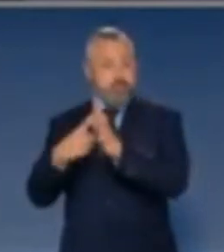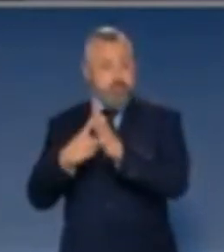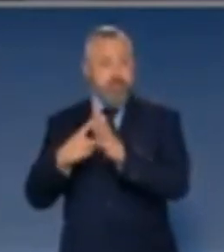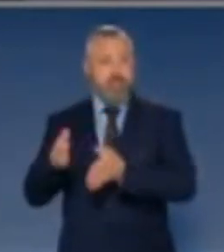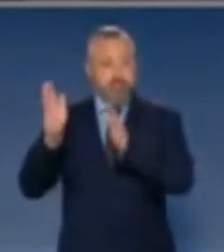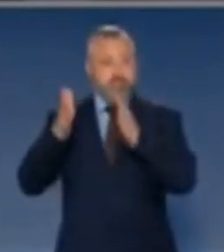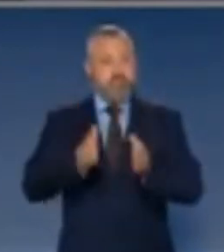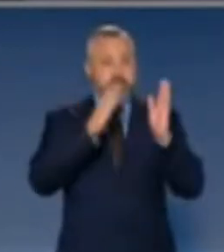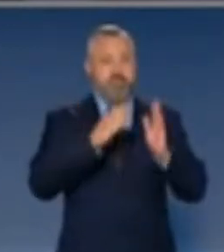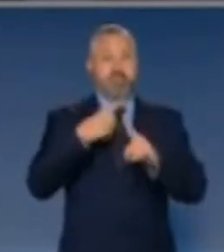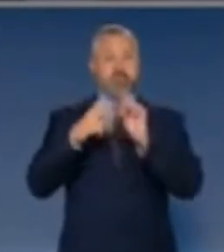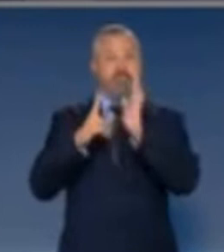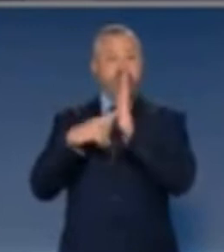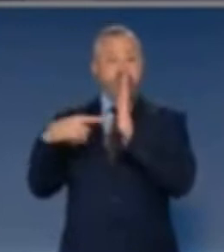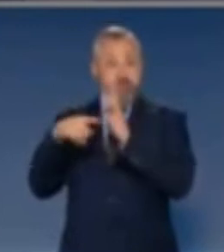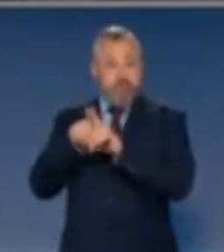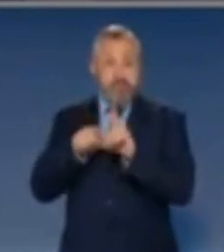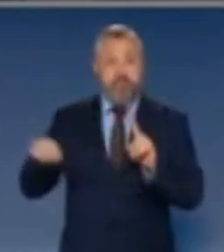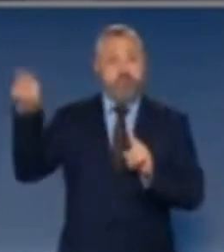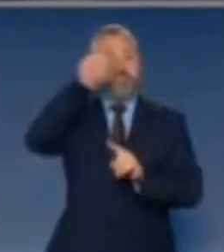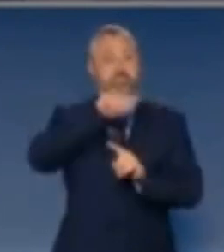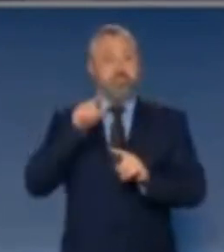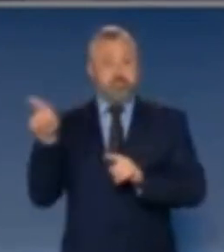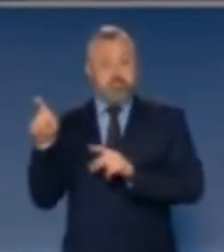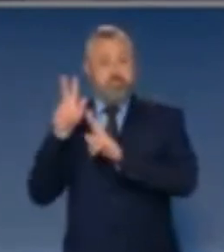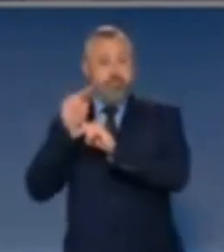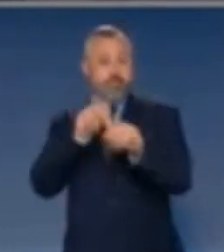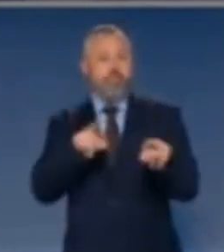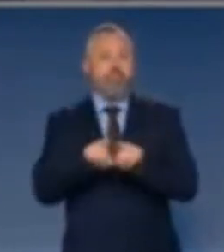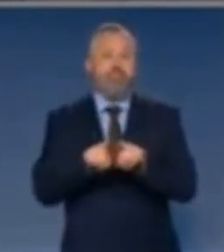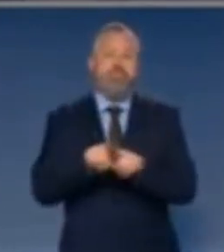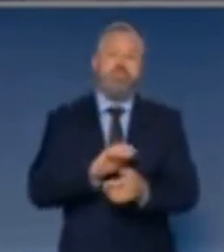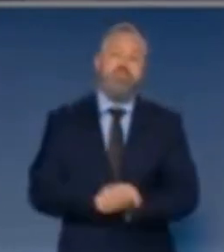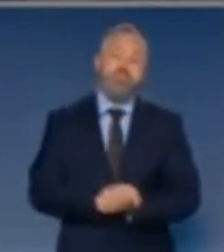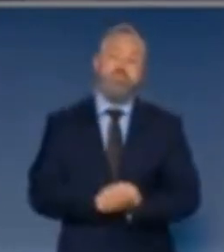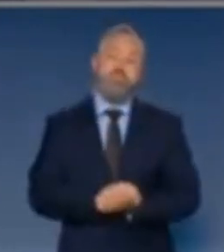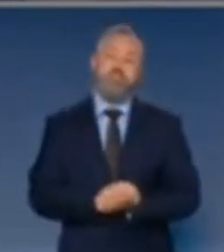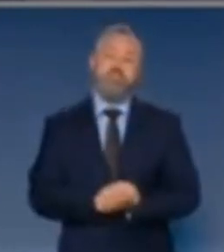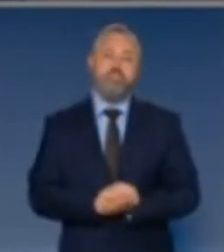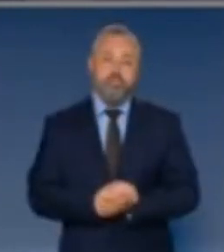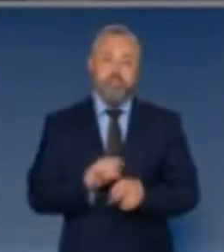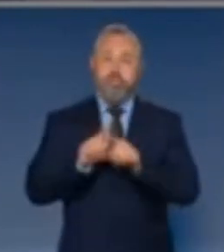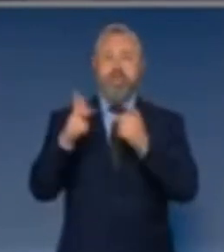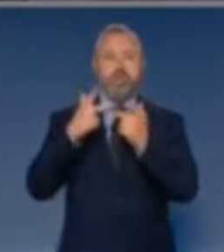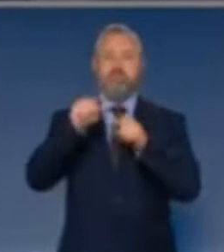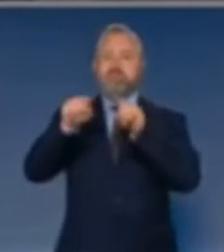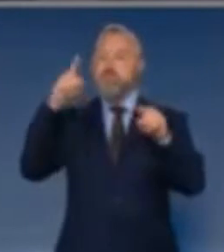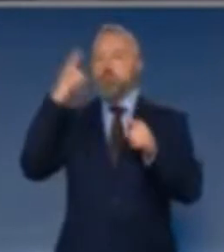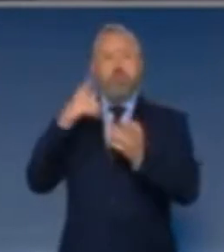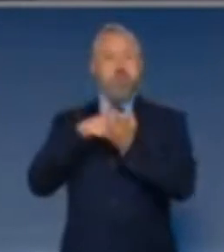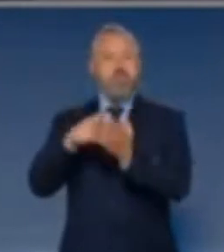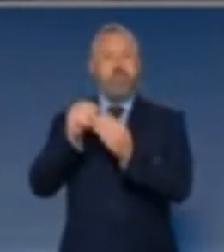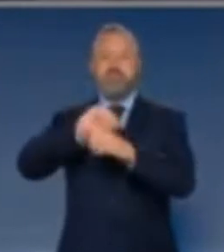Northern Territory for hotel quarantine, and in other COVID emergency response roles in Western Australia, New South Wales and